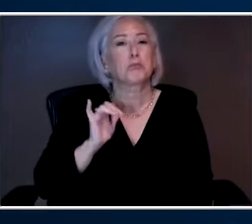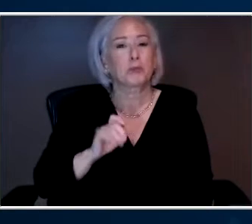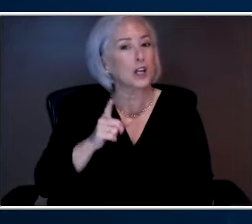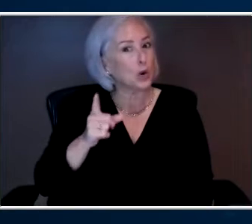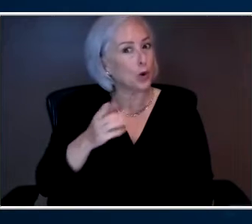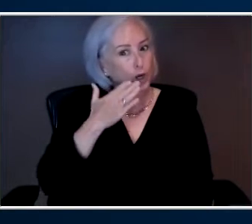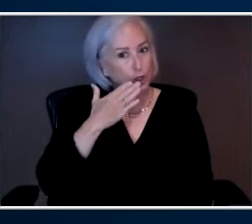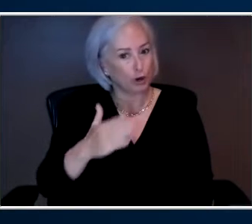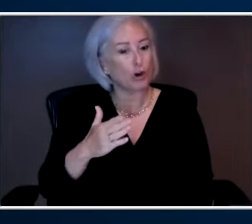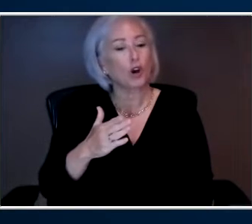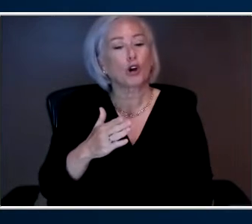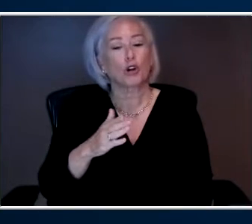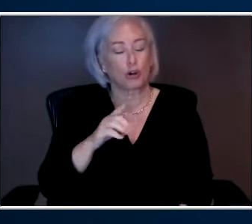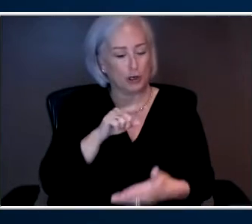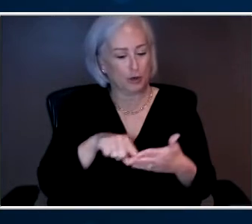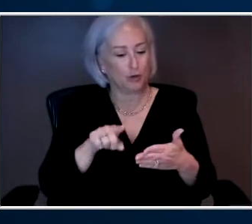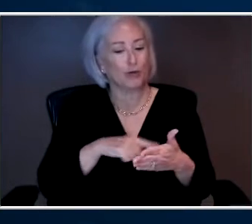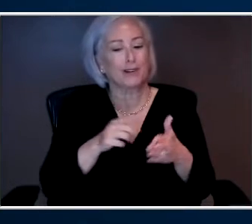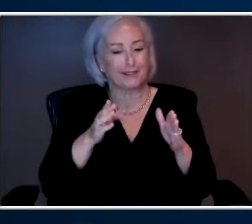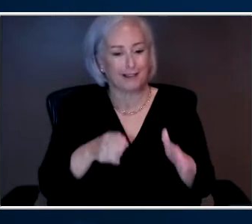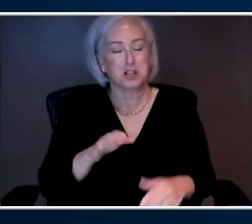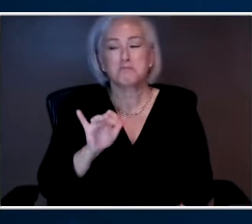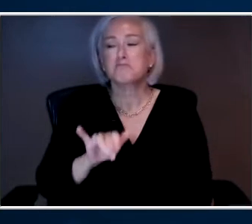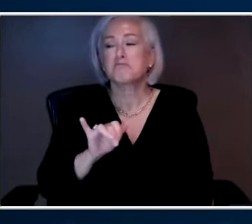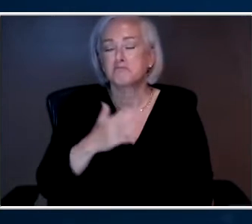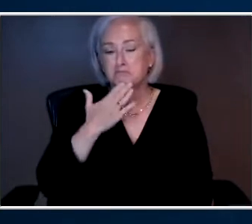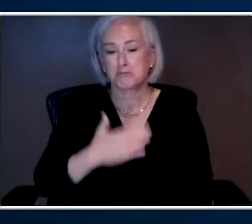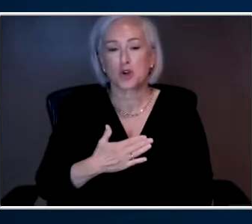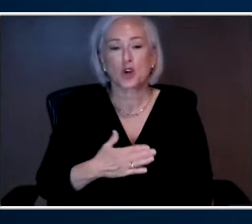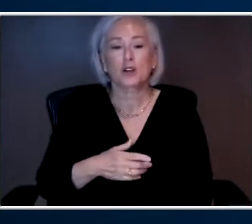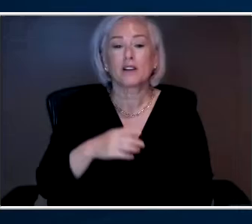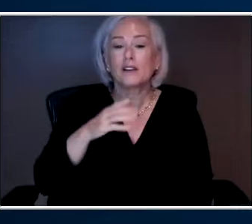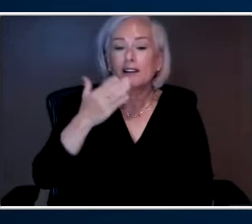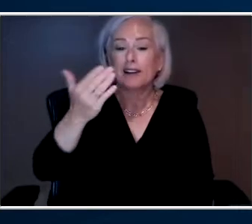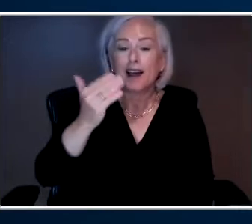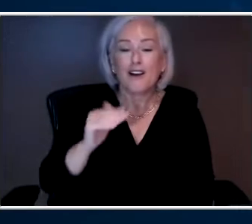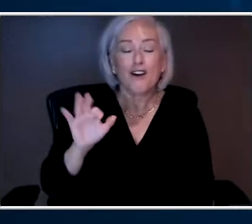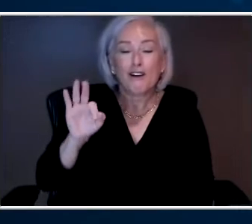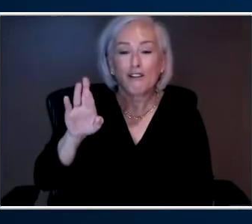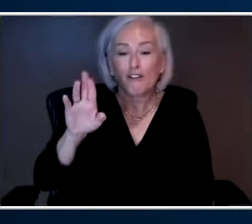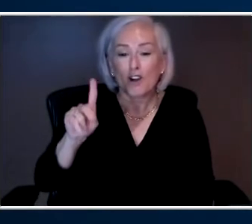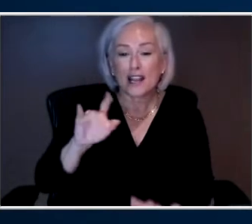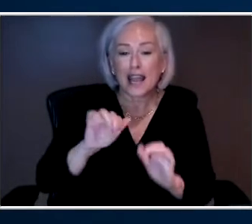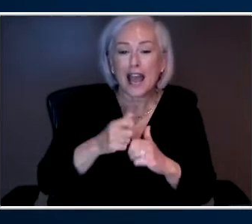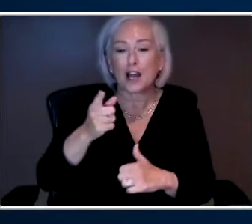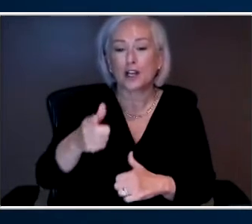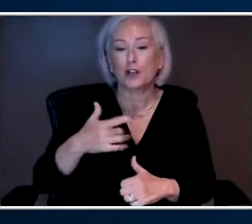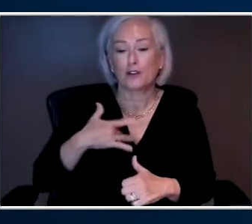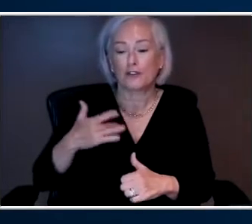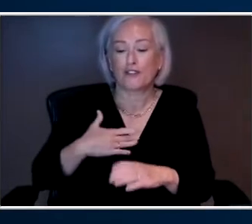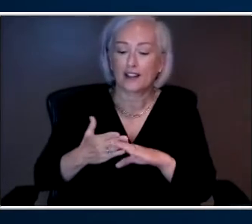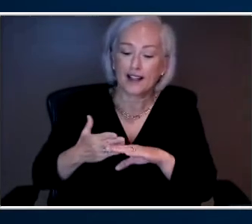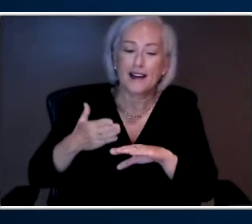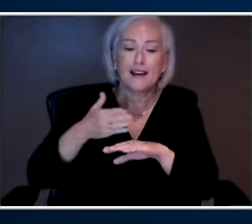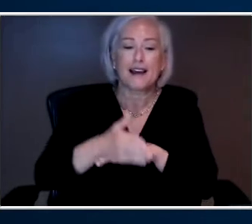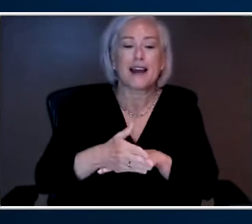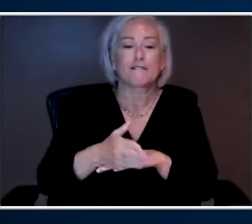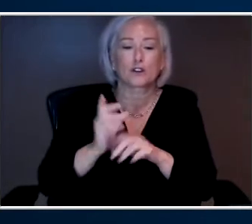know. So I want to ask Frank, how do you feel now post-transplant compared